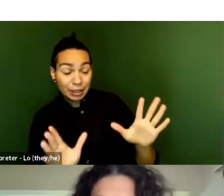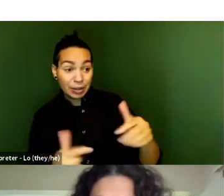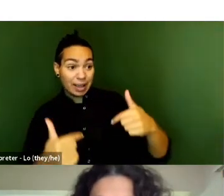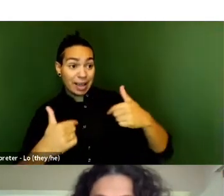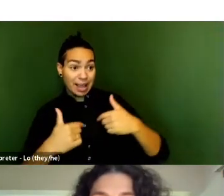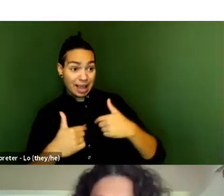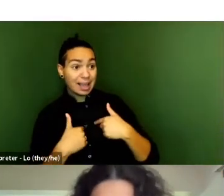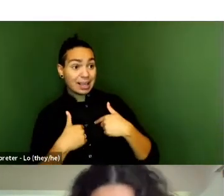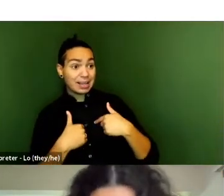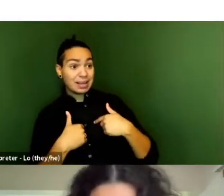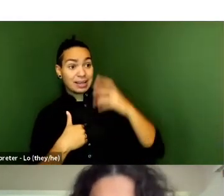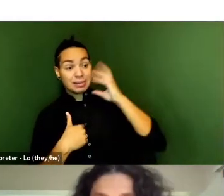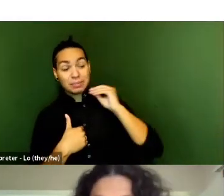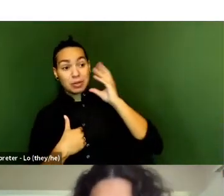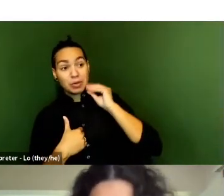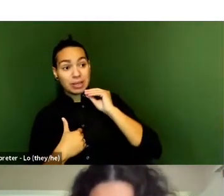also an oppressor.